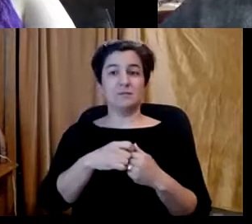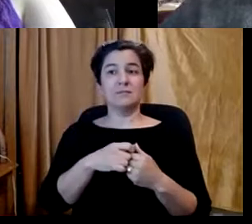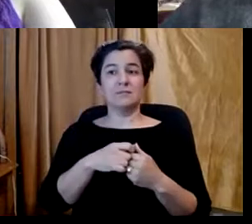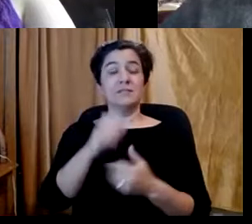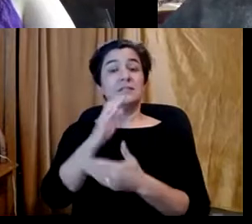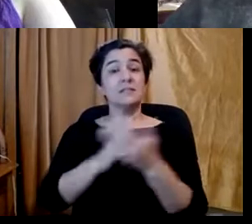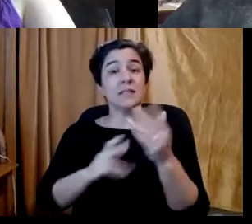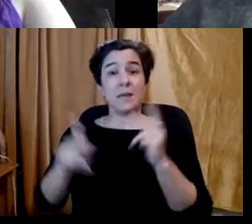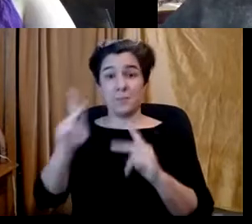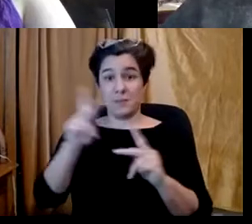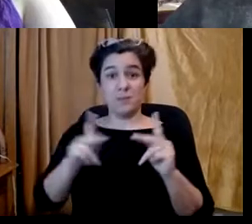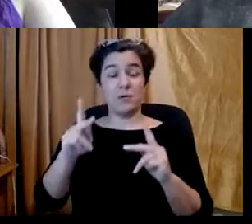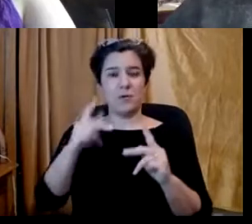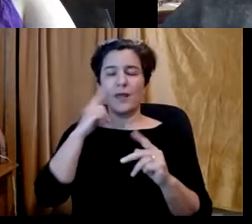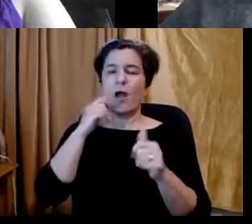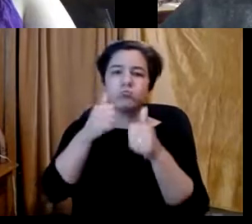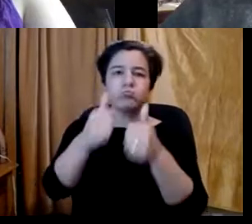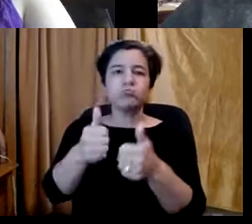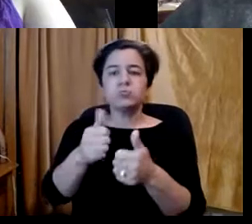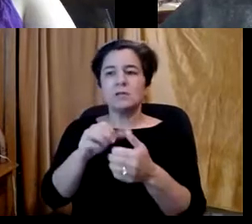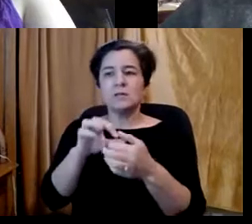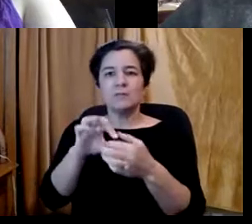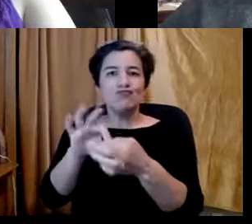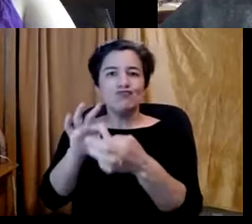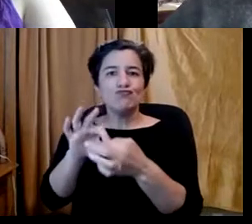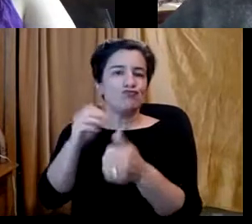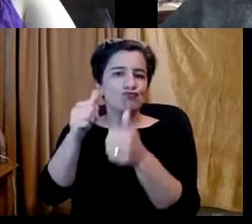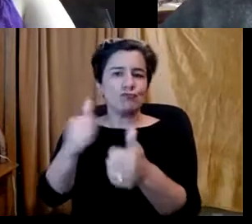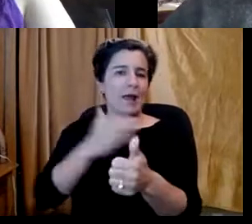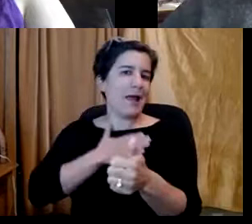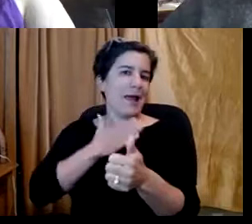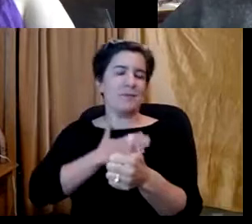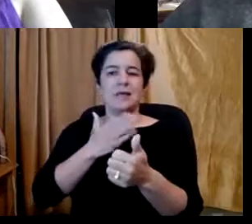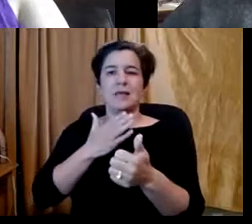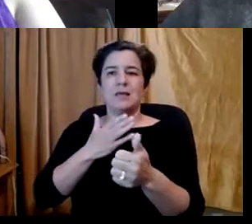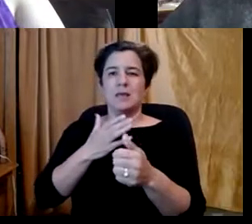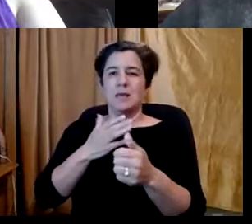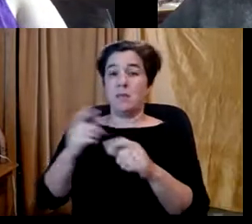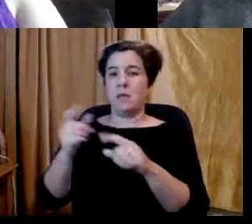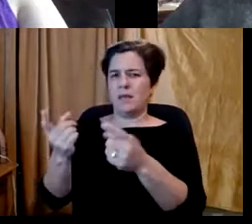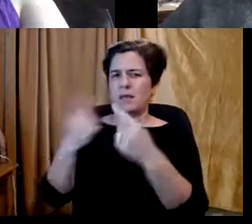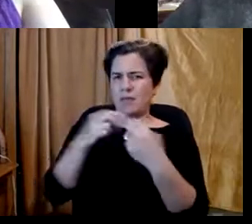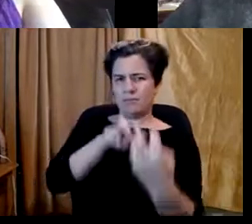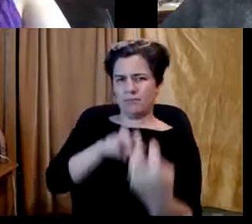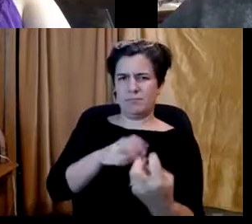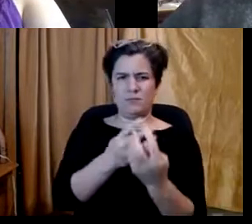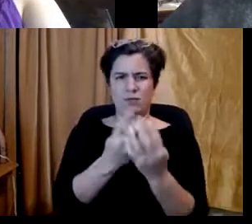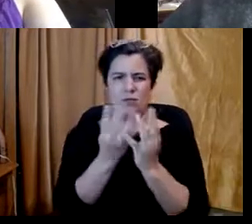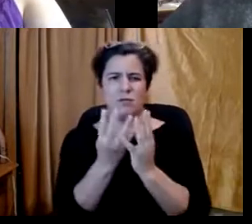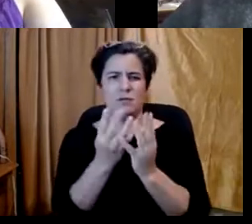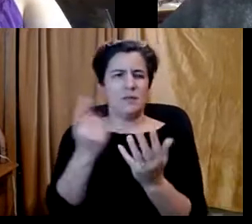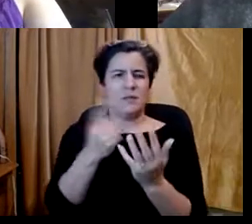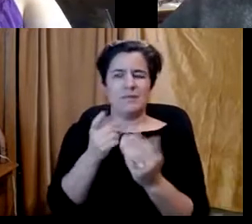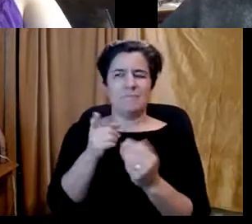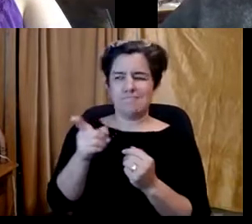another person, especially like in a reading, someone will come to me and they're happy, but I'm thinking, well, if you're coming to me for a reading, you're probably not